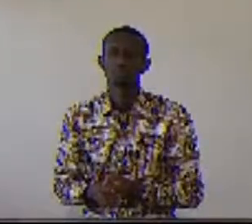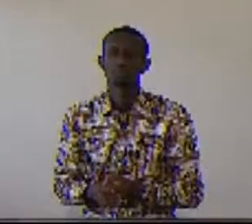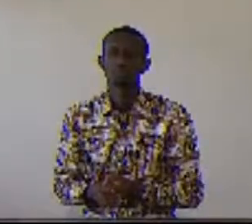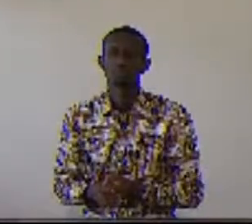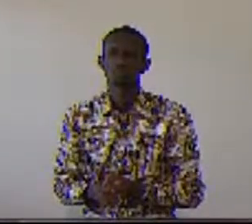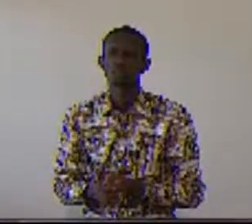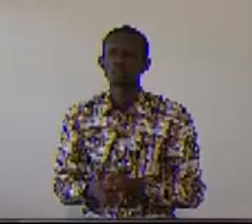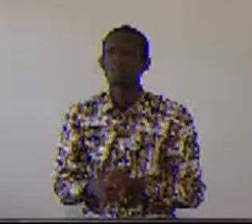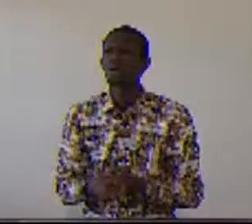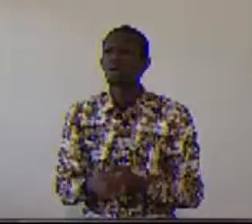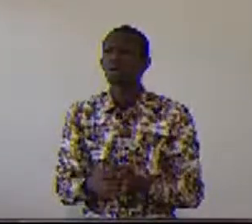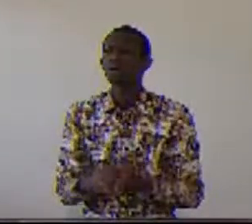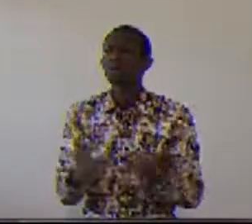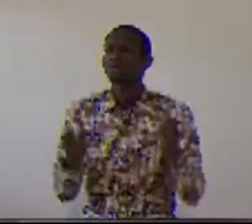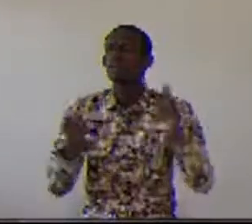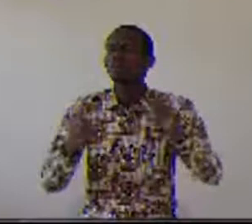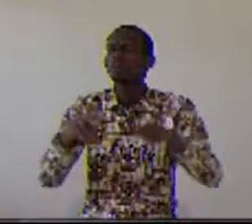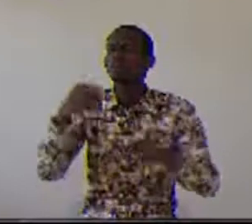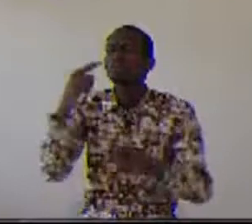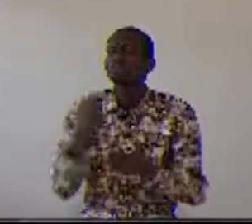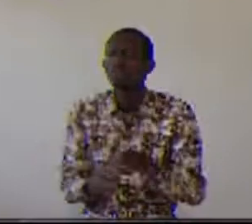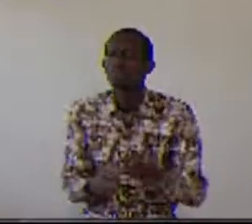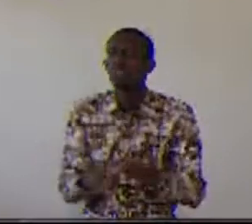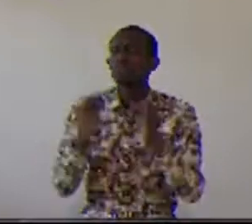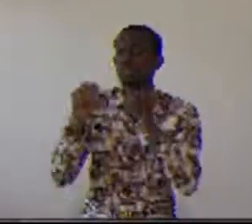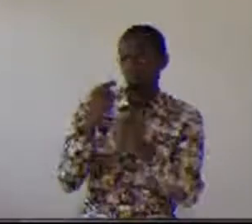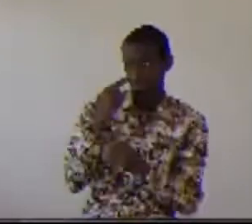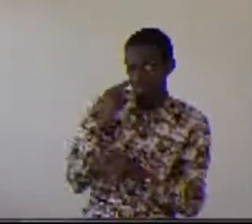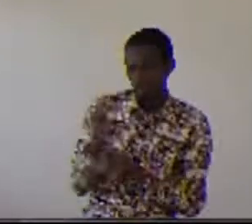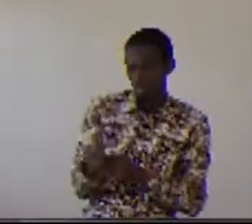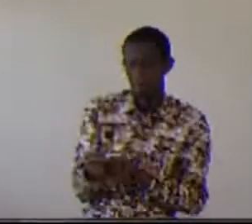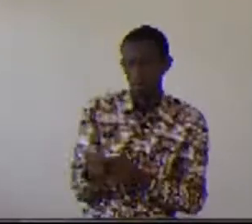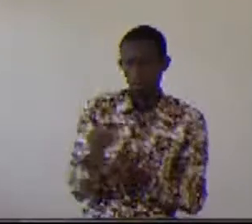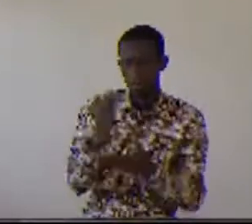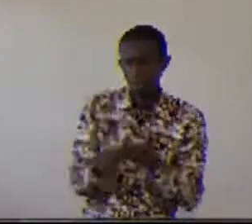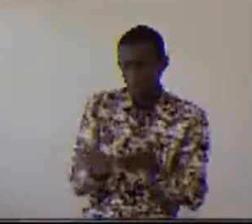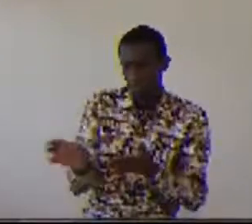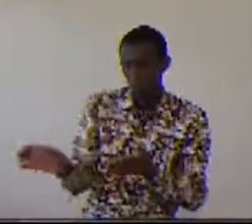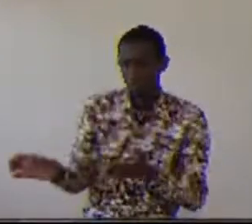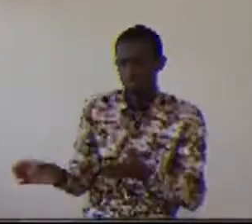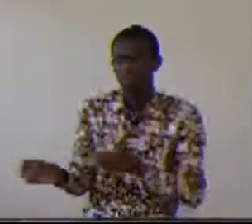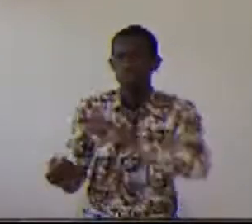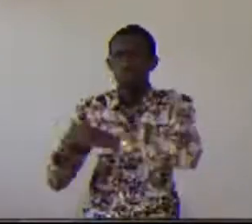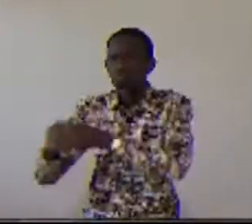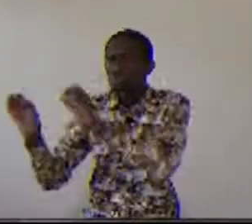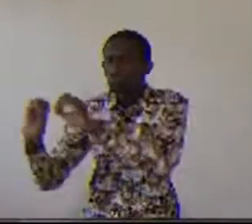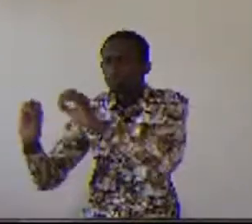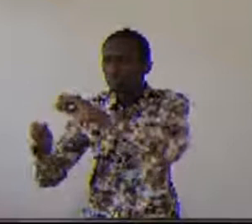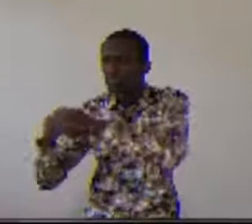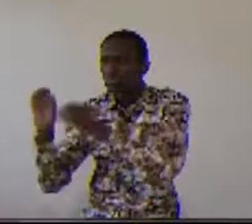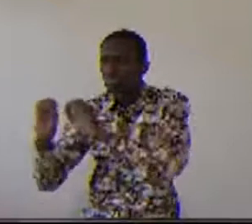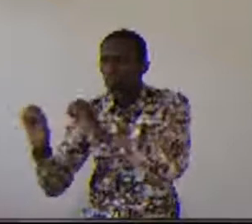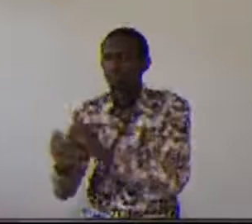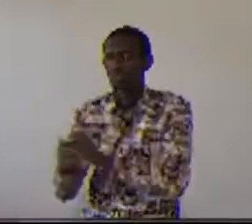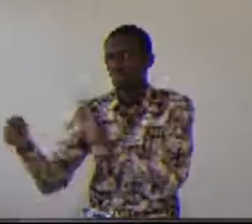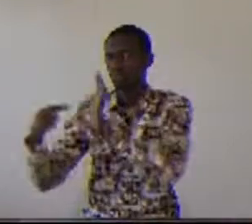what happens when we consider the other part of the nonmetals? The nonmetals, we can take